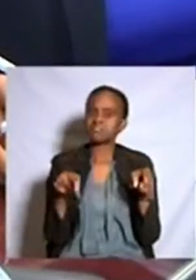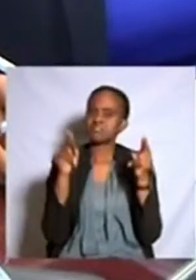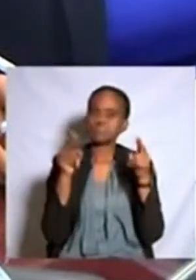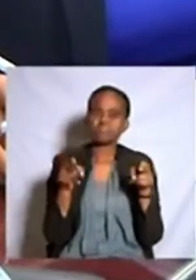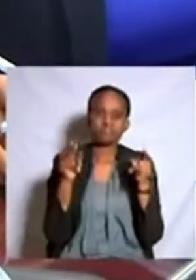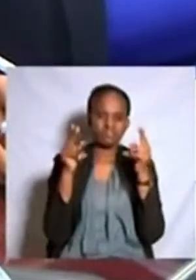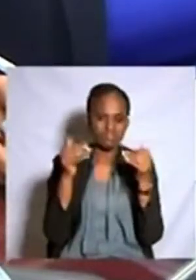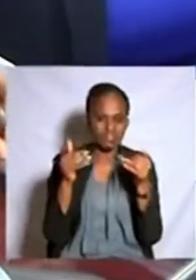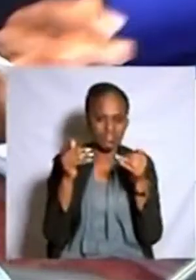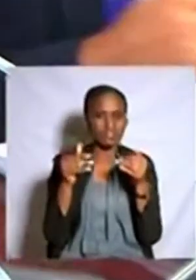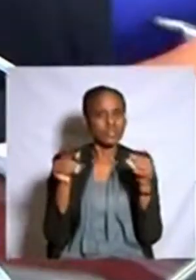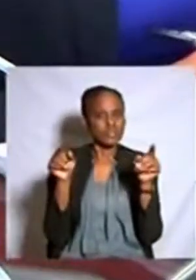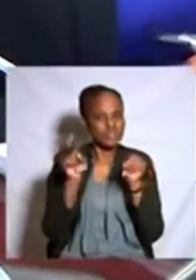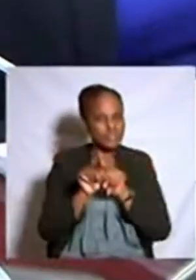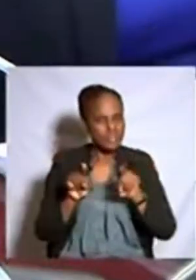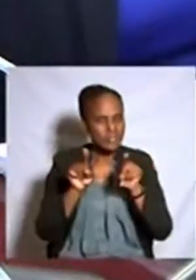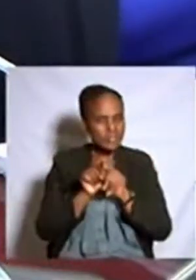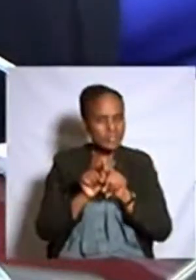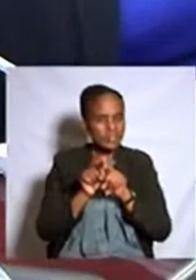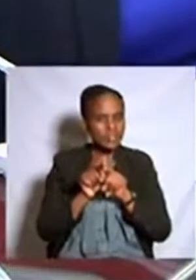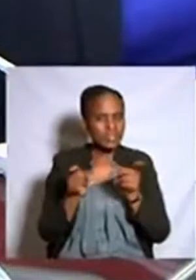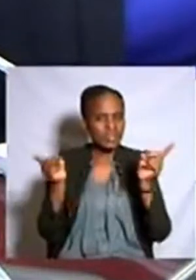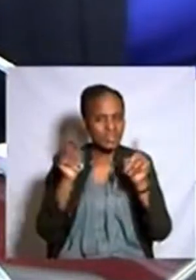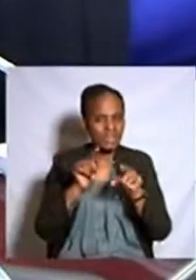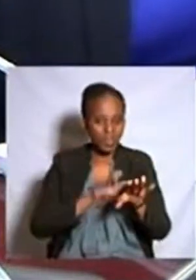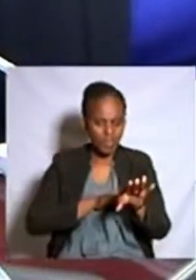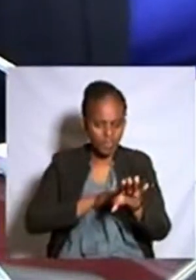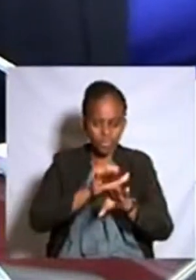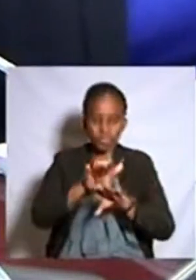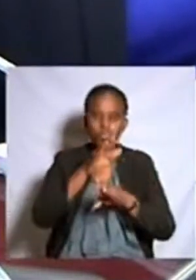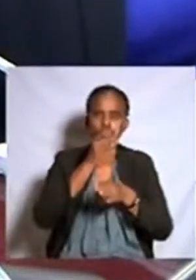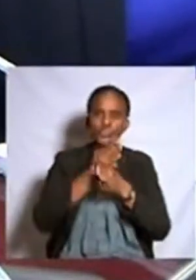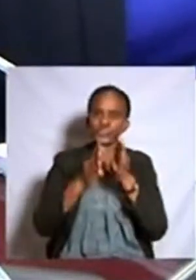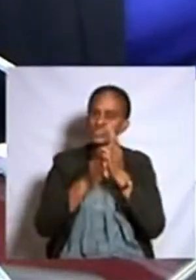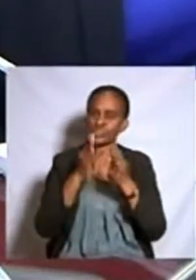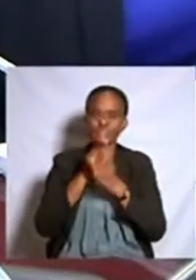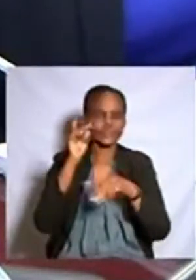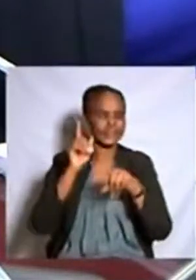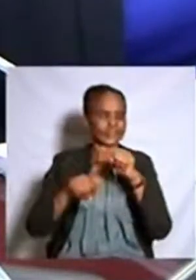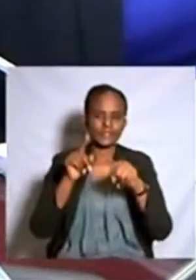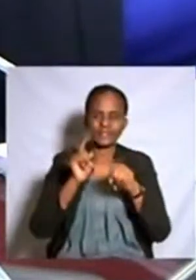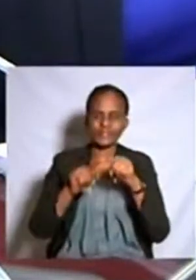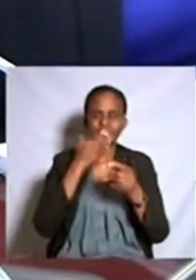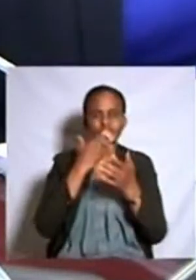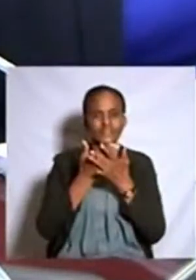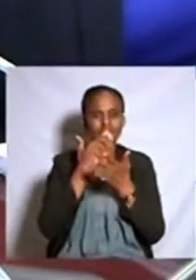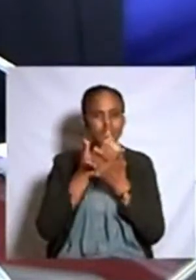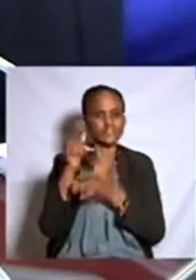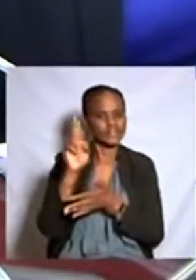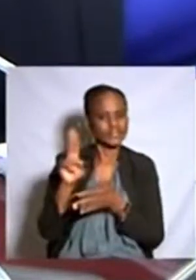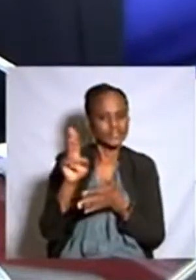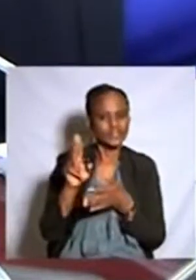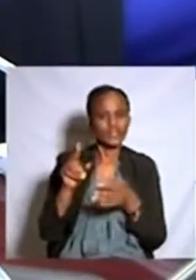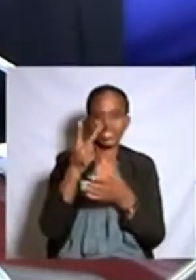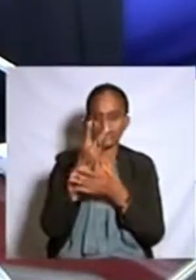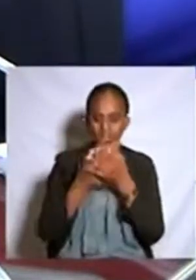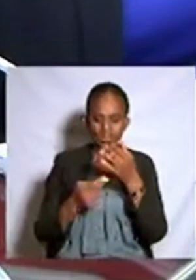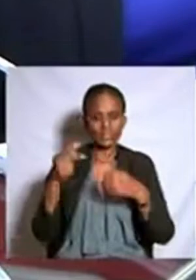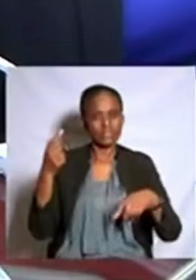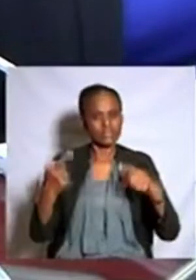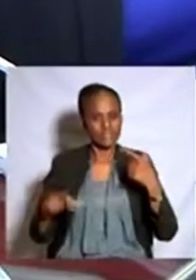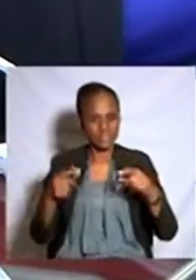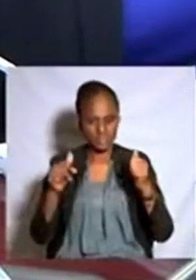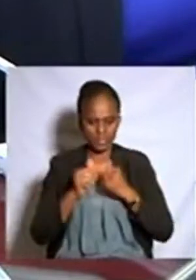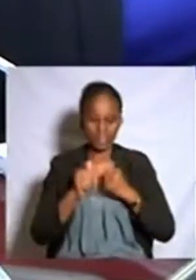the extent that even if the ramp is constructed, it cannot be practical for use by both disabled and